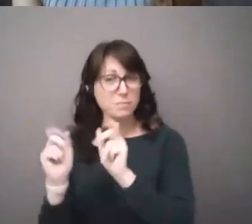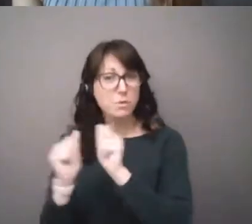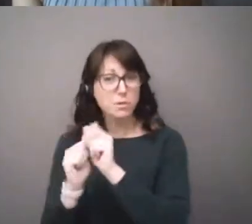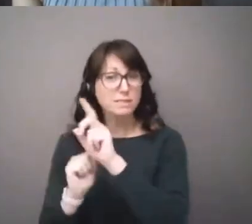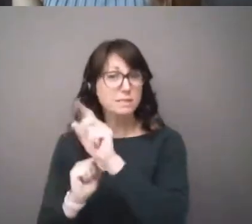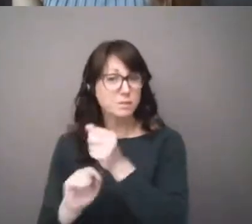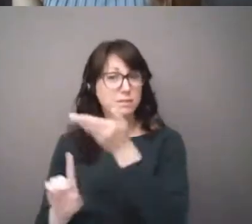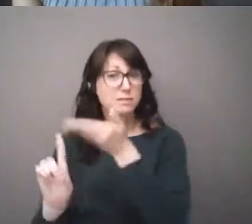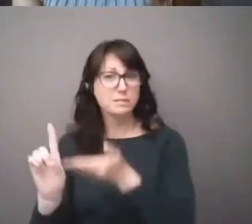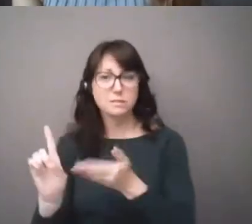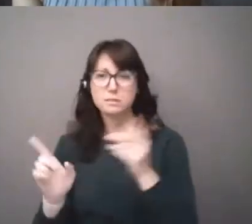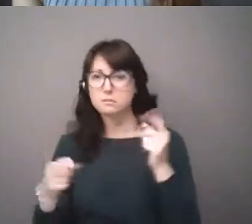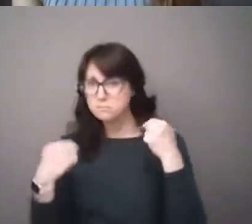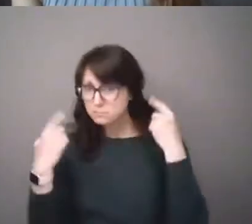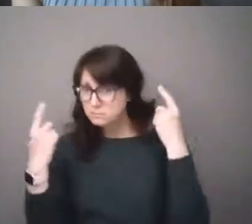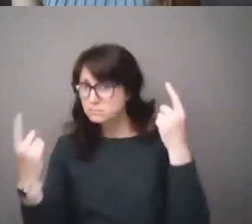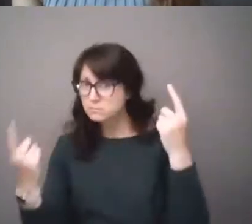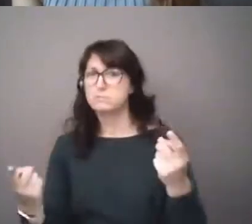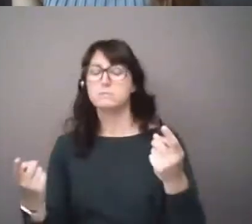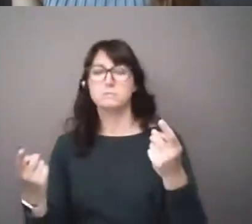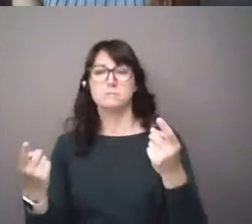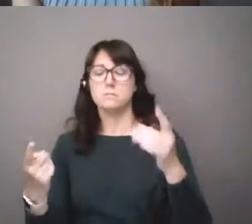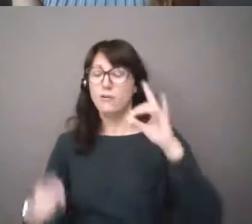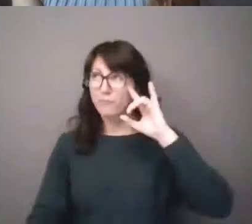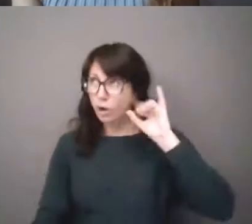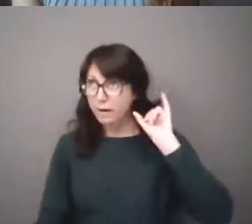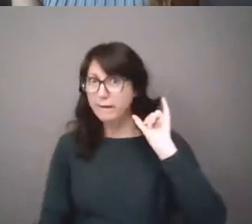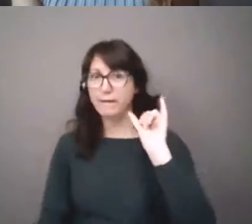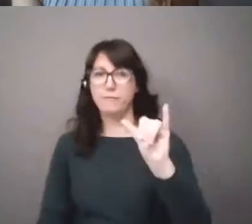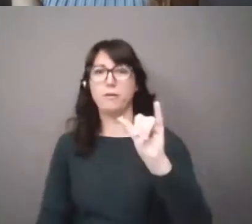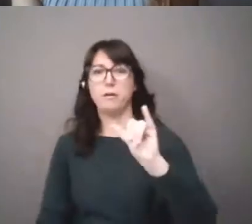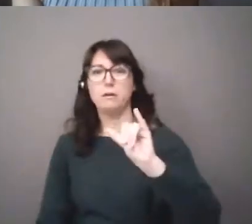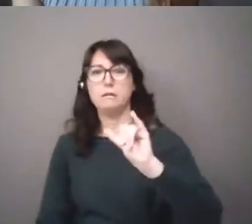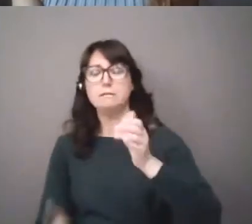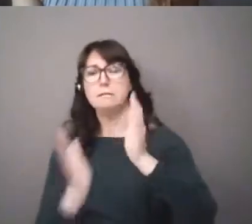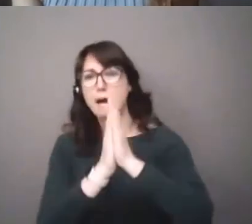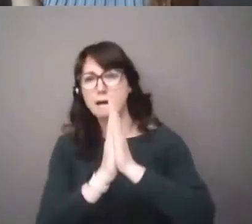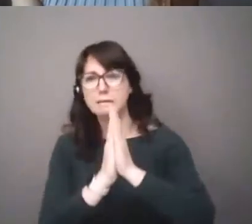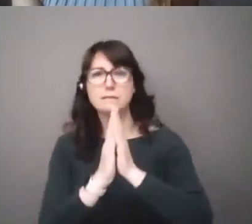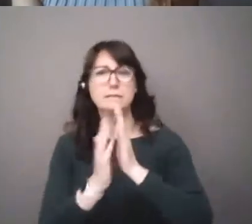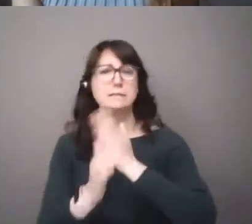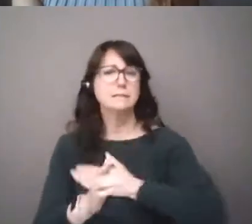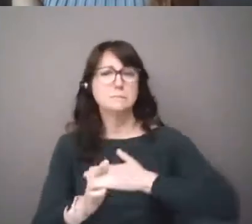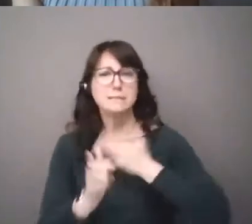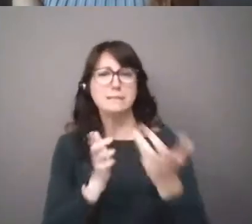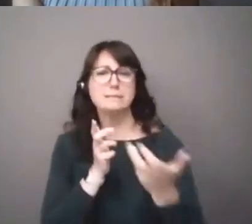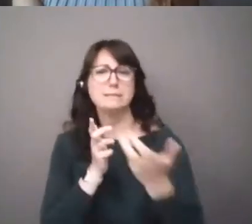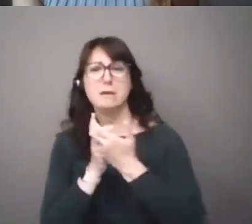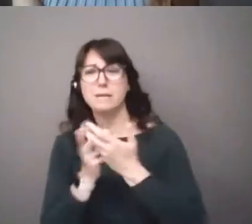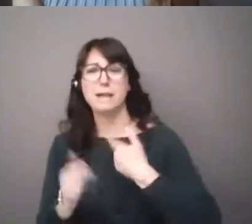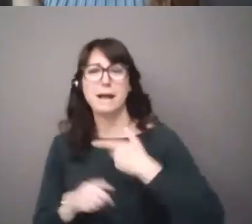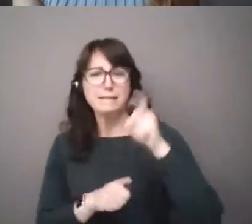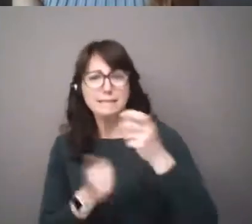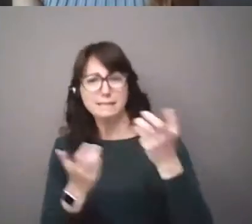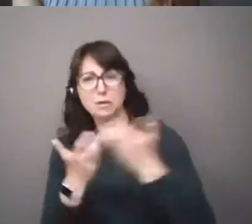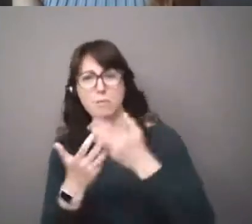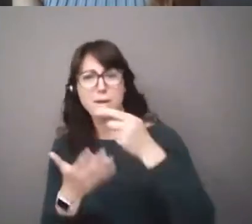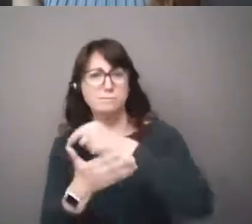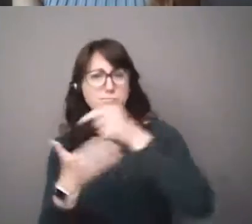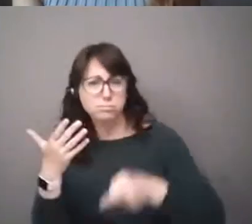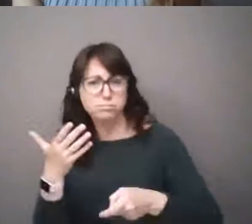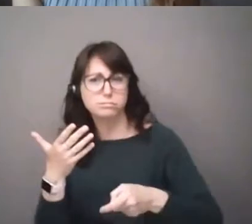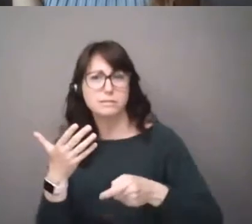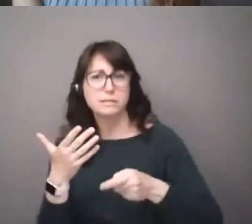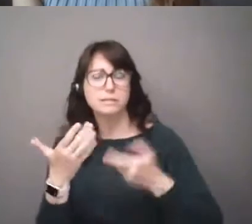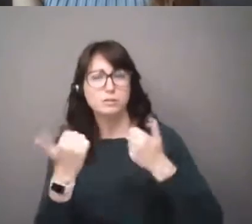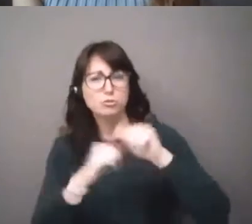disabilities have since forever been asking for an understanding for the need for accommodation. And I'm